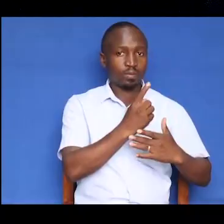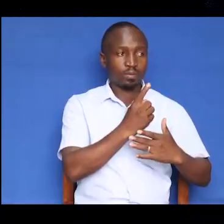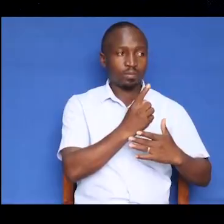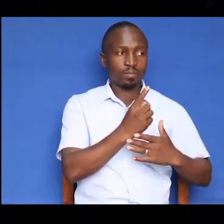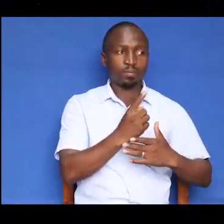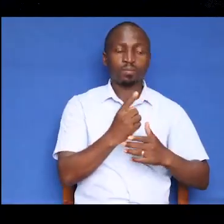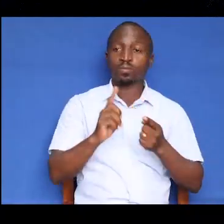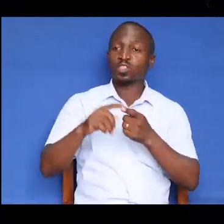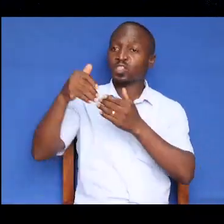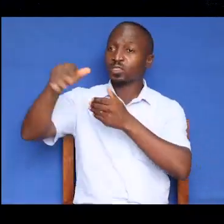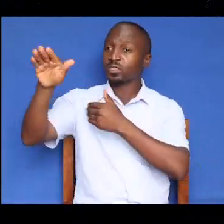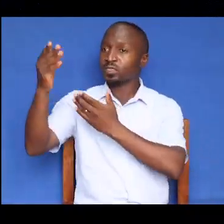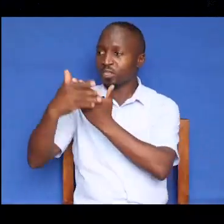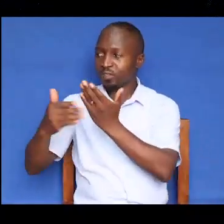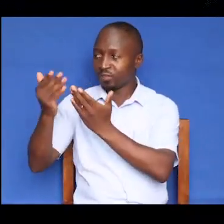from